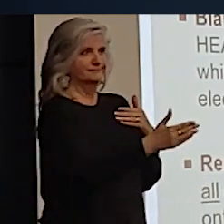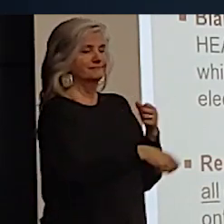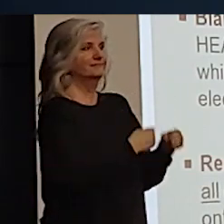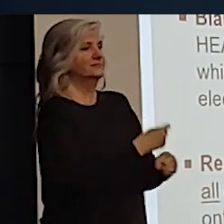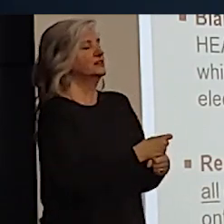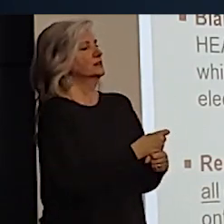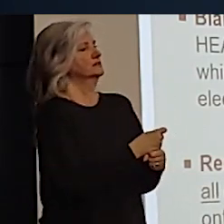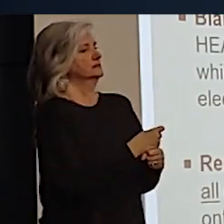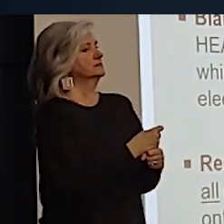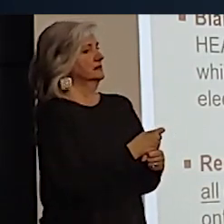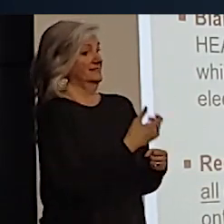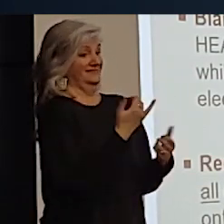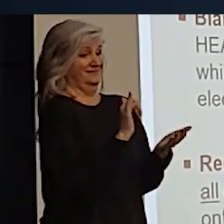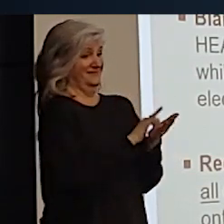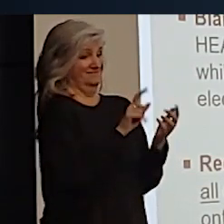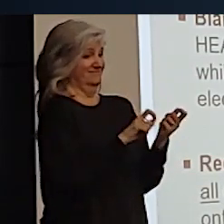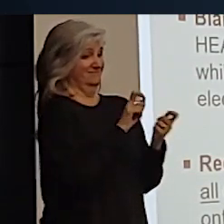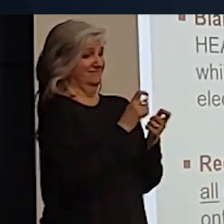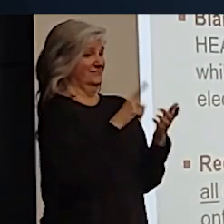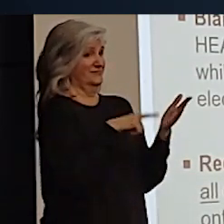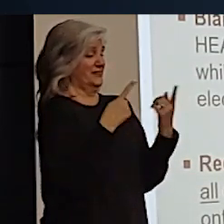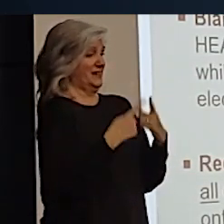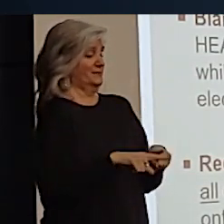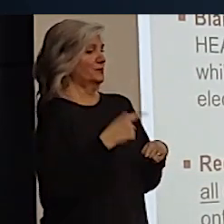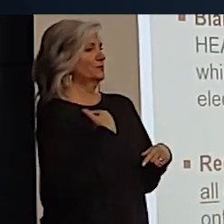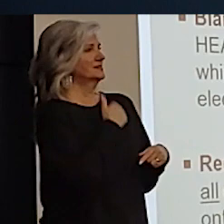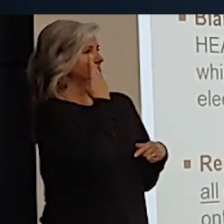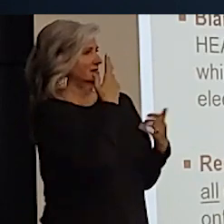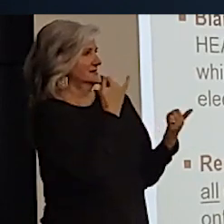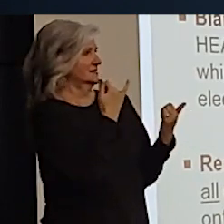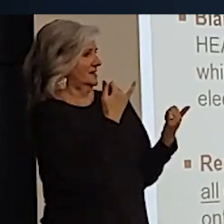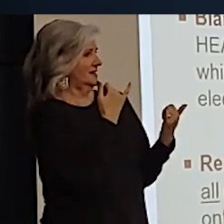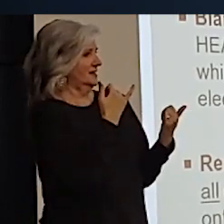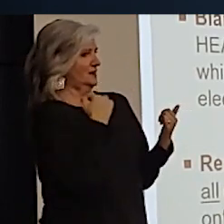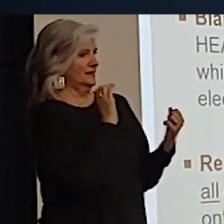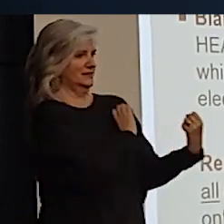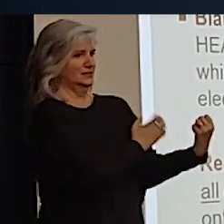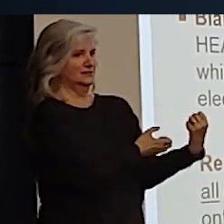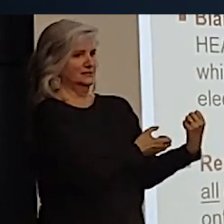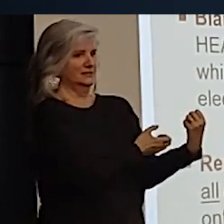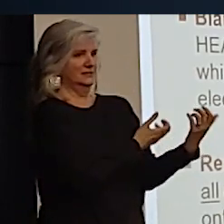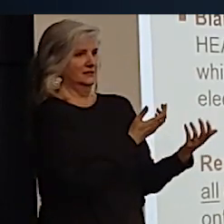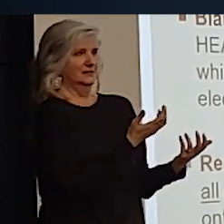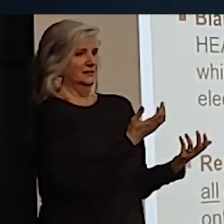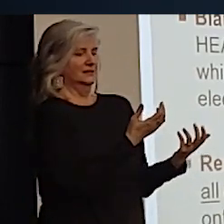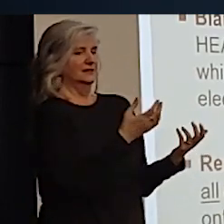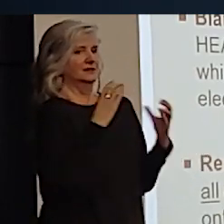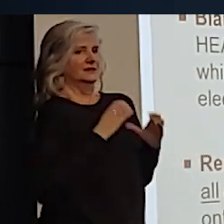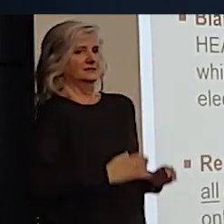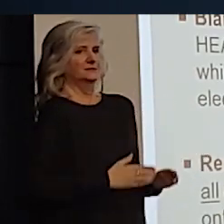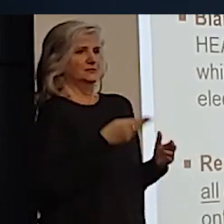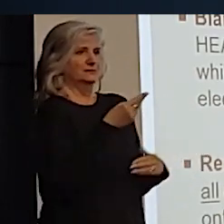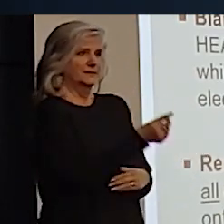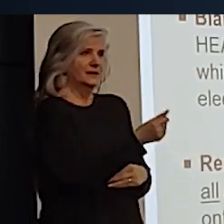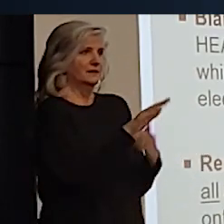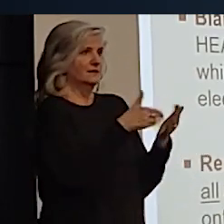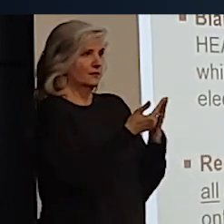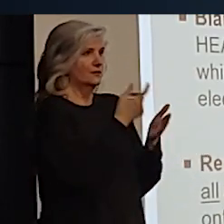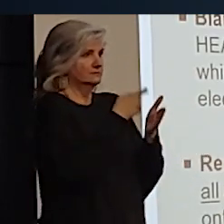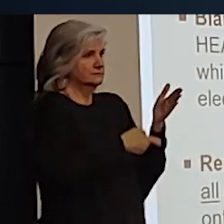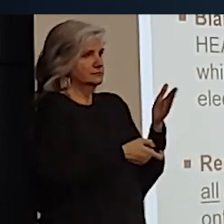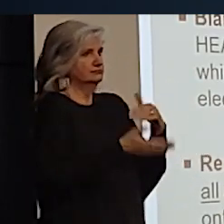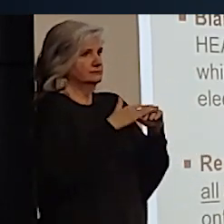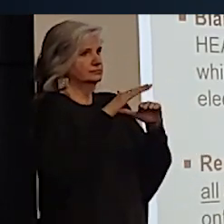exacerbated, if not motivated, the affordability crisis we're seeing today, because what's happening is customers are paying all of these